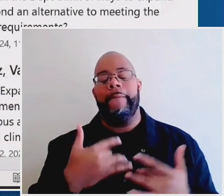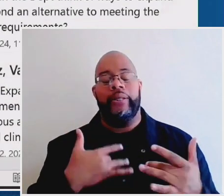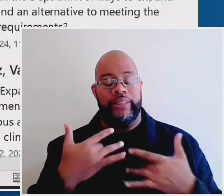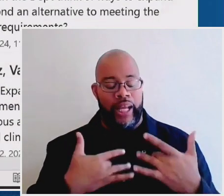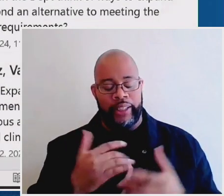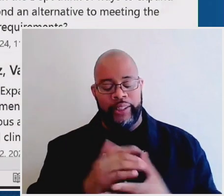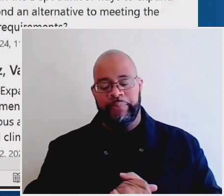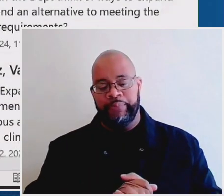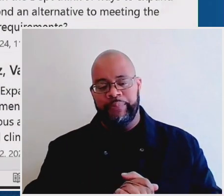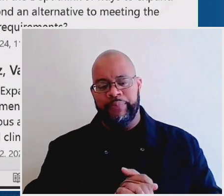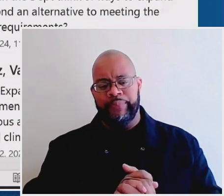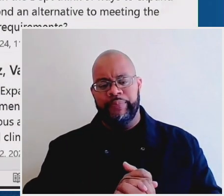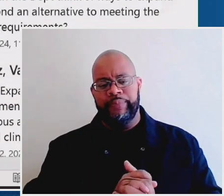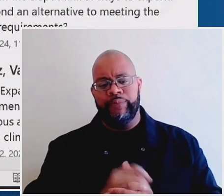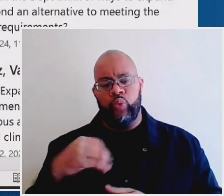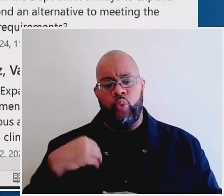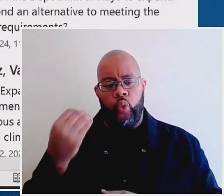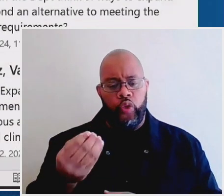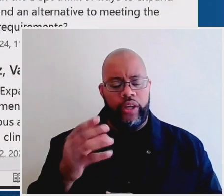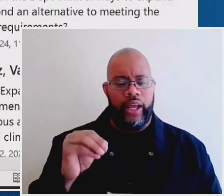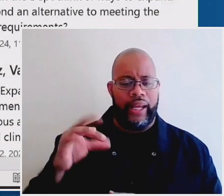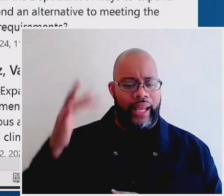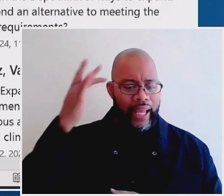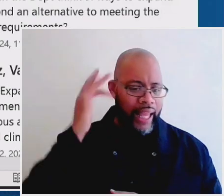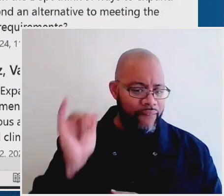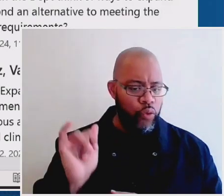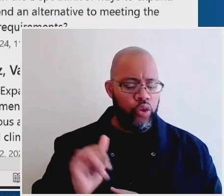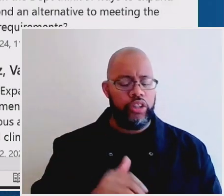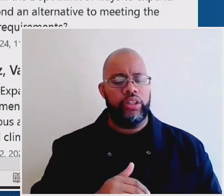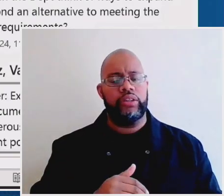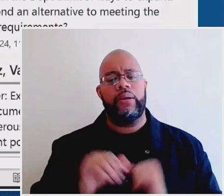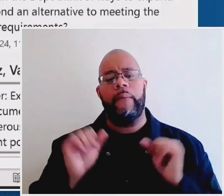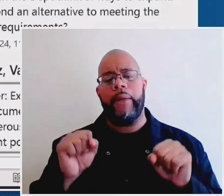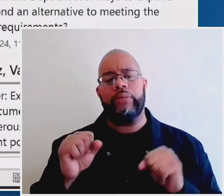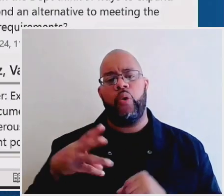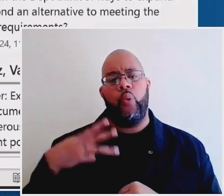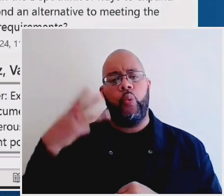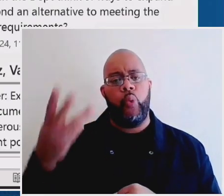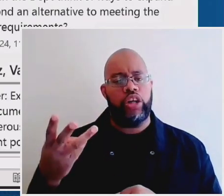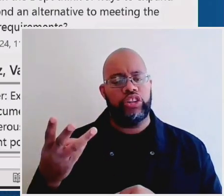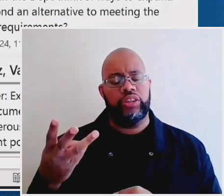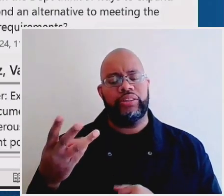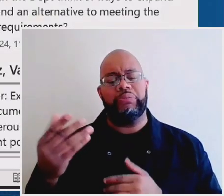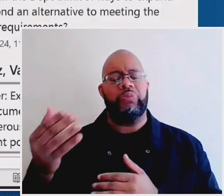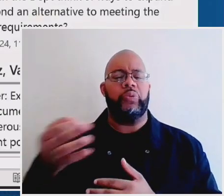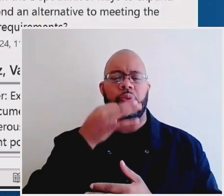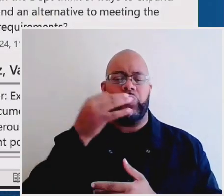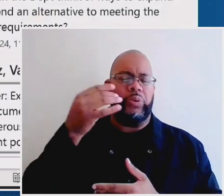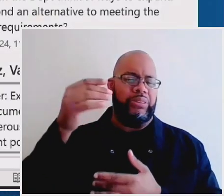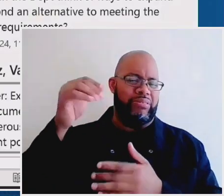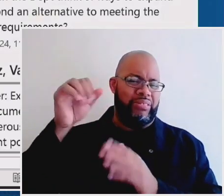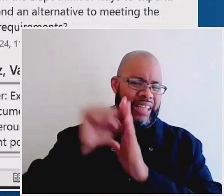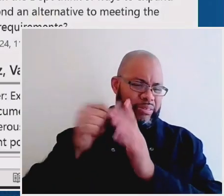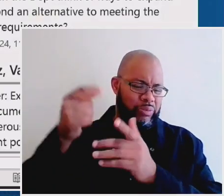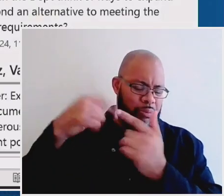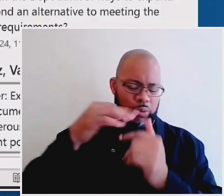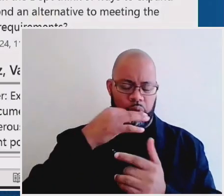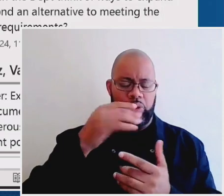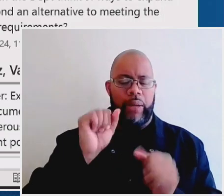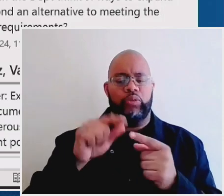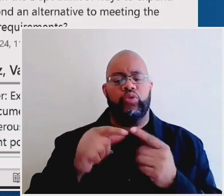that Oregon and California, possibly Washington in the near future, are able to serve